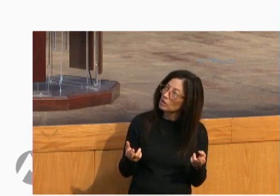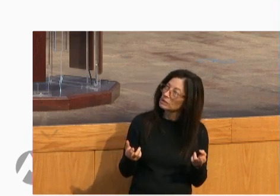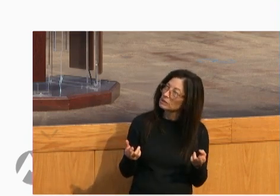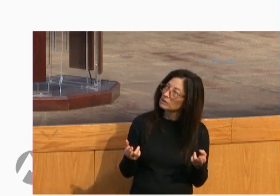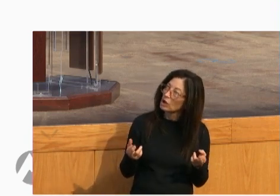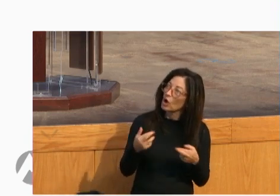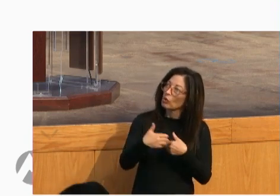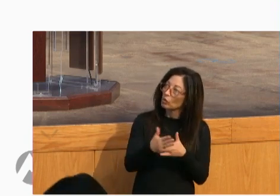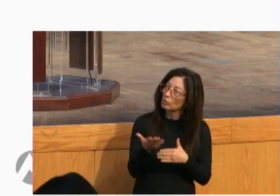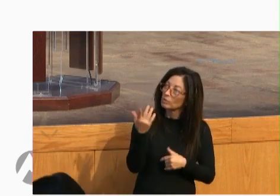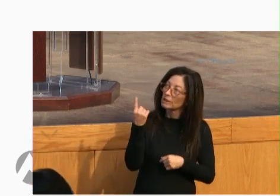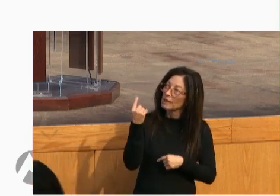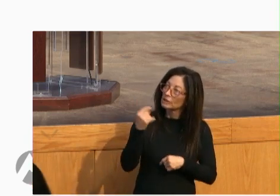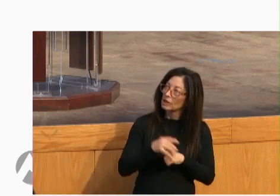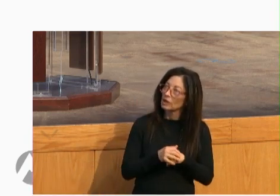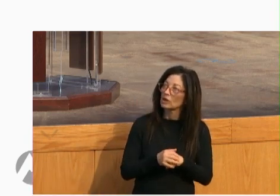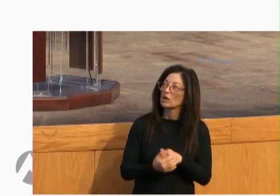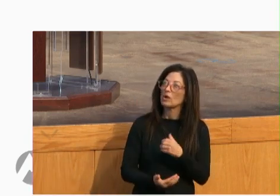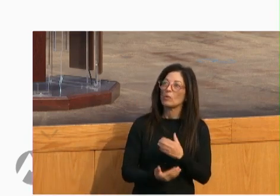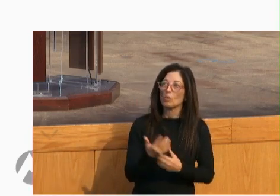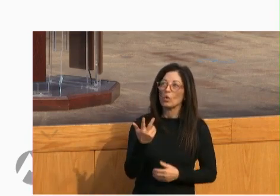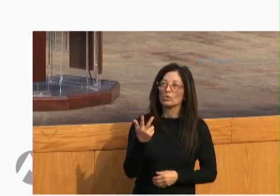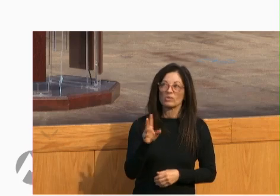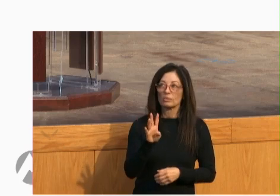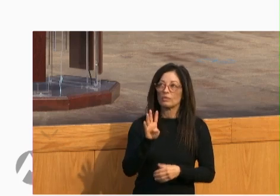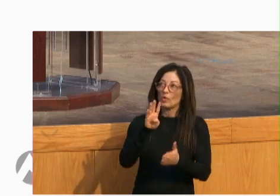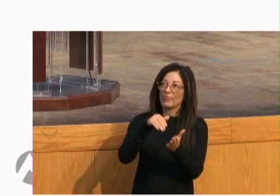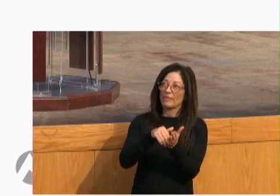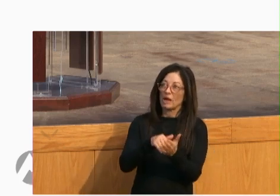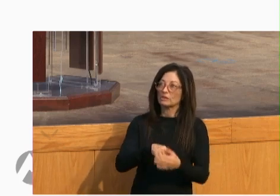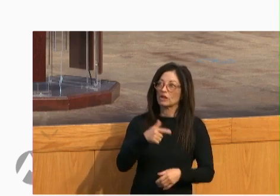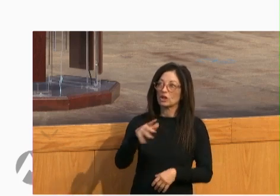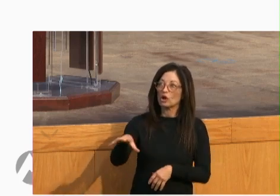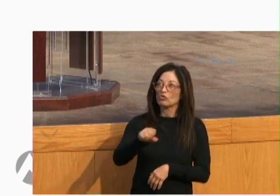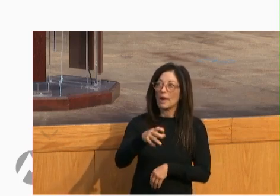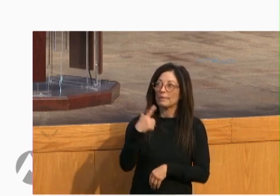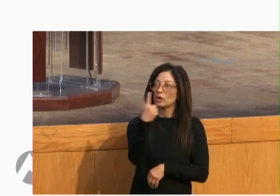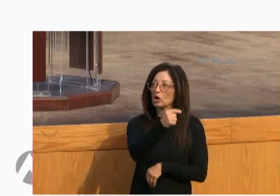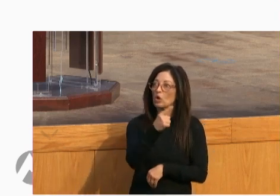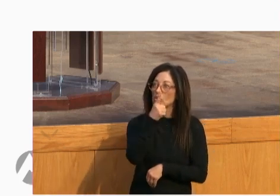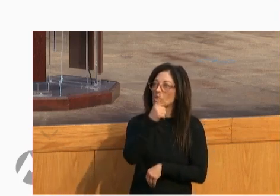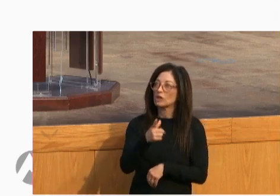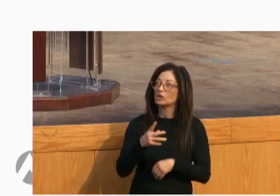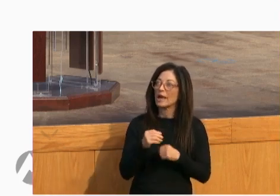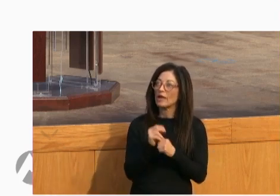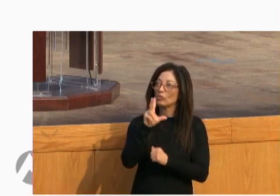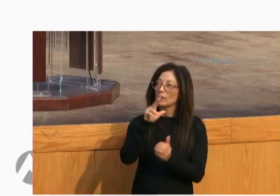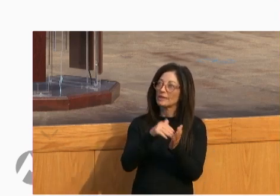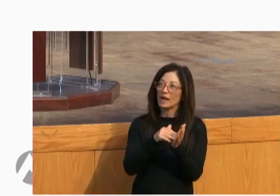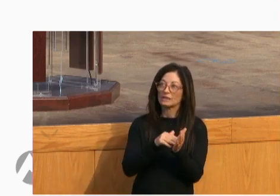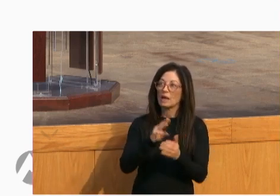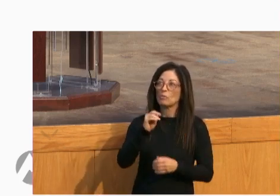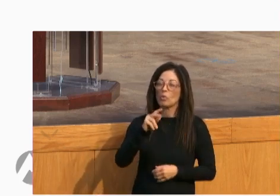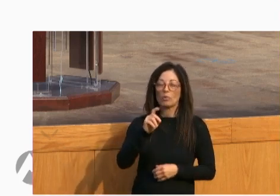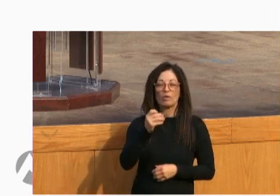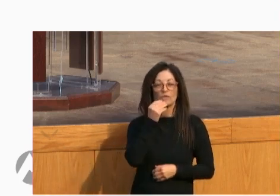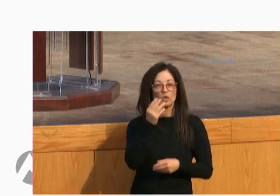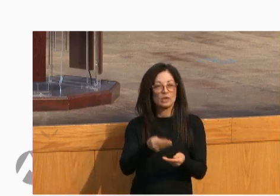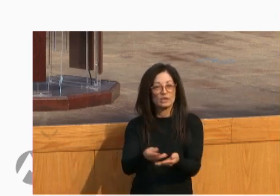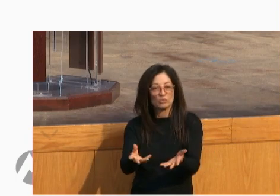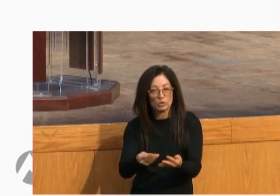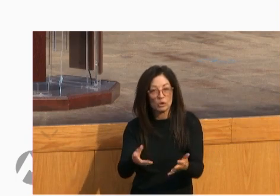nearly 5,000 through grab-and-go lunches, and 3,000 in the mobile food distribution. Remember